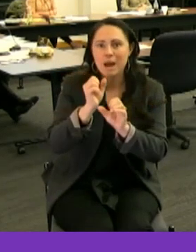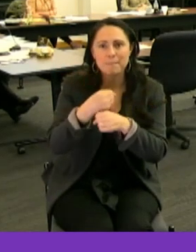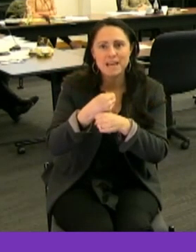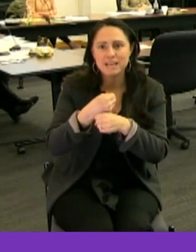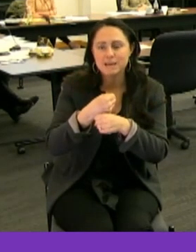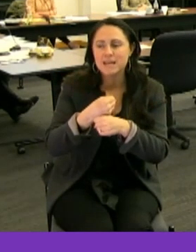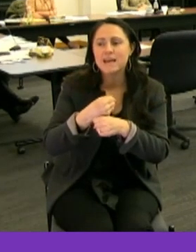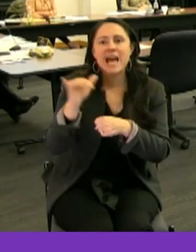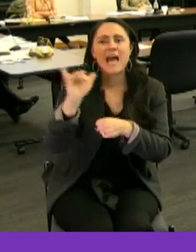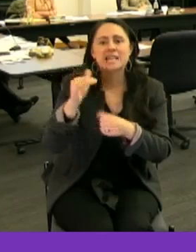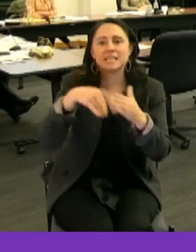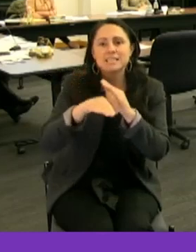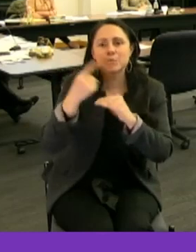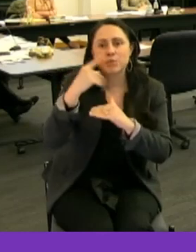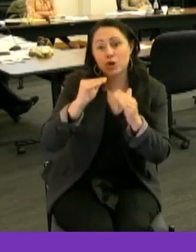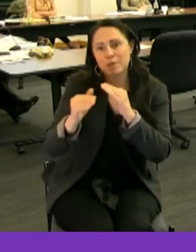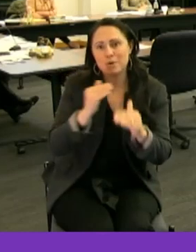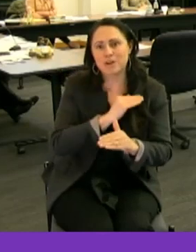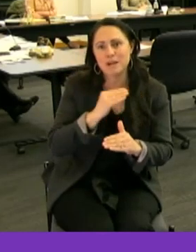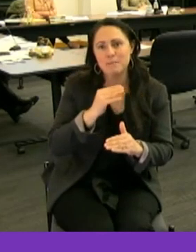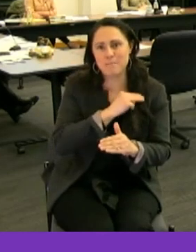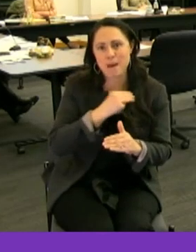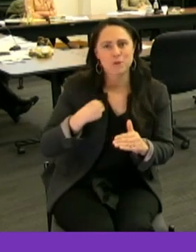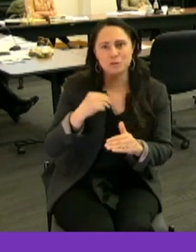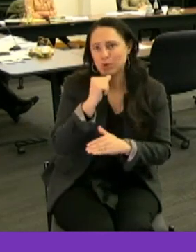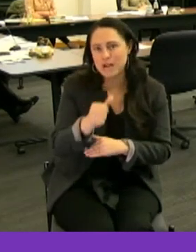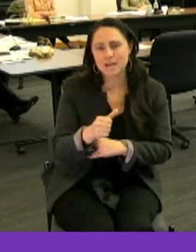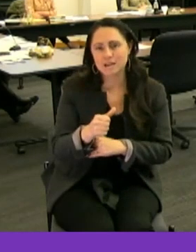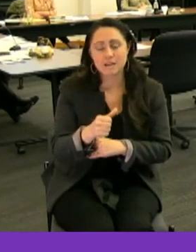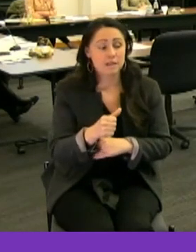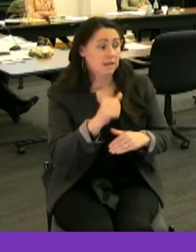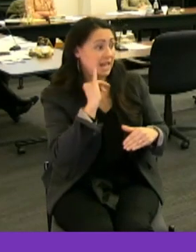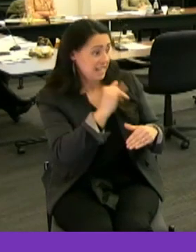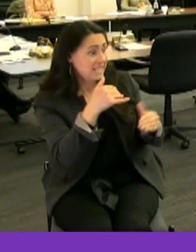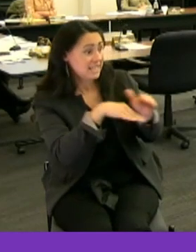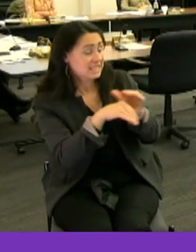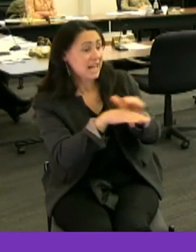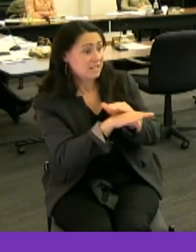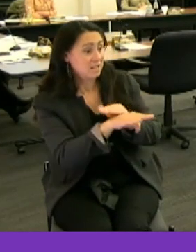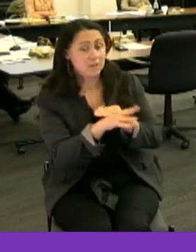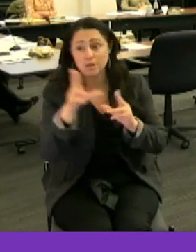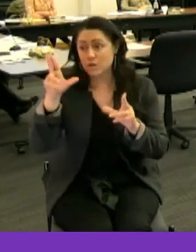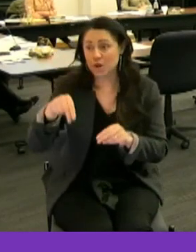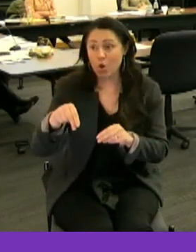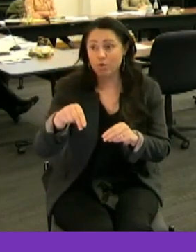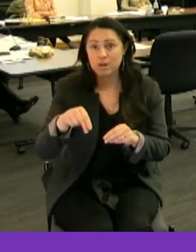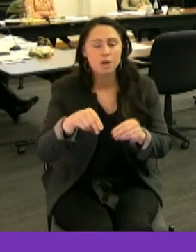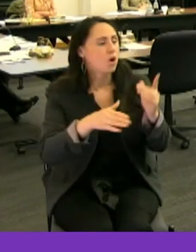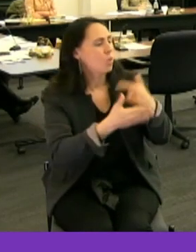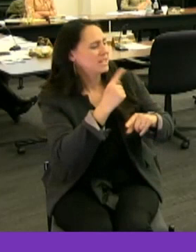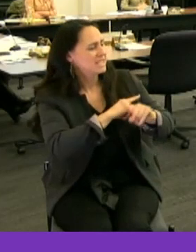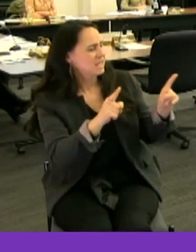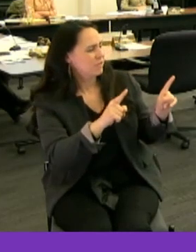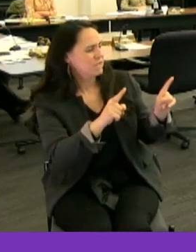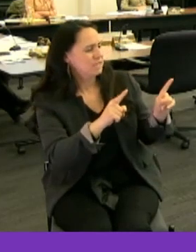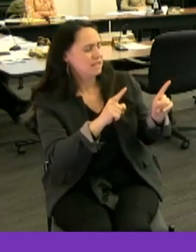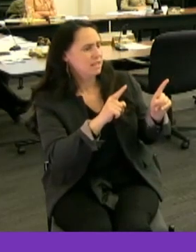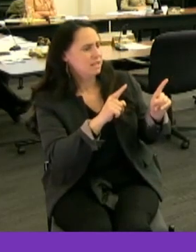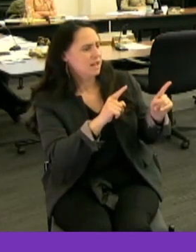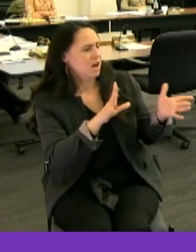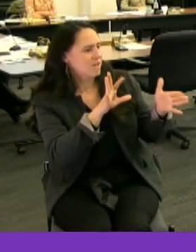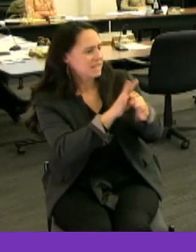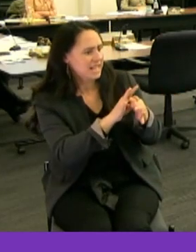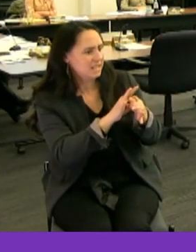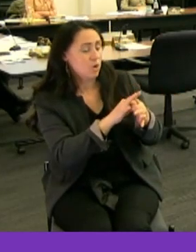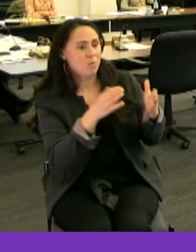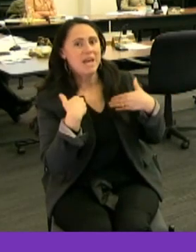it accessible for community members. It is accessible. What is the difference of just a different link on